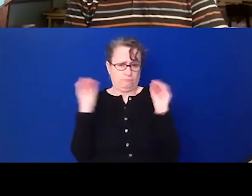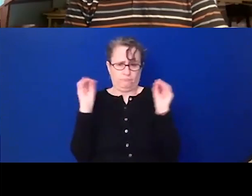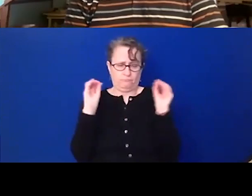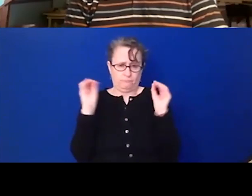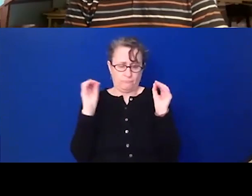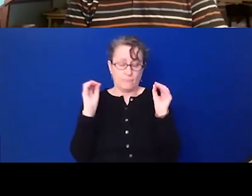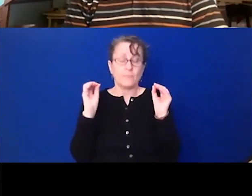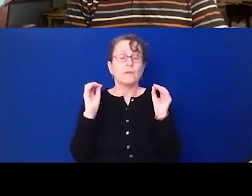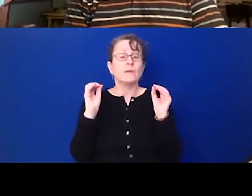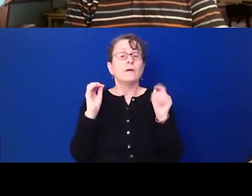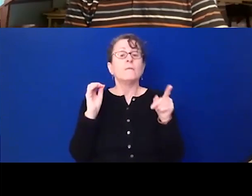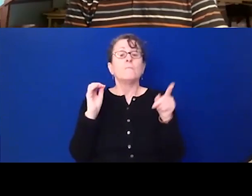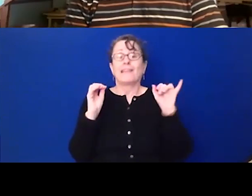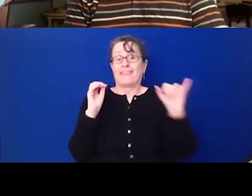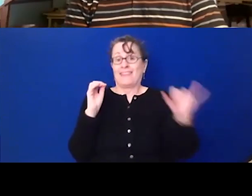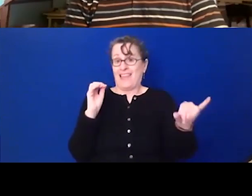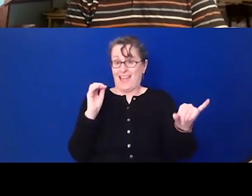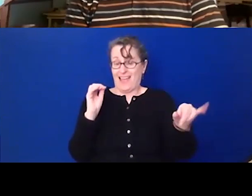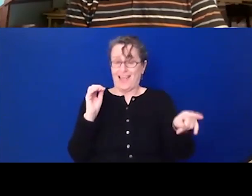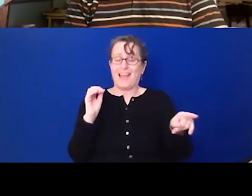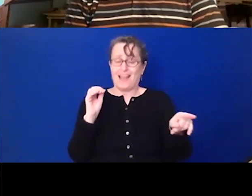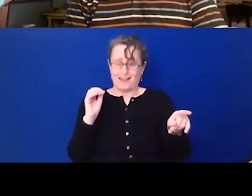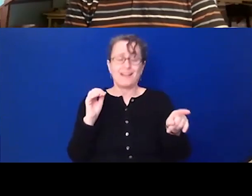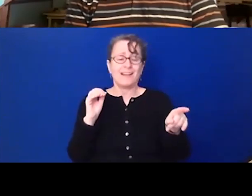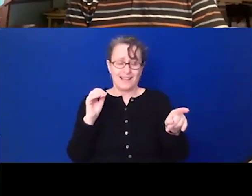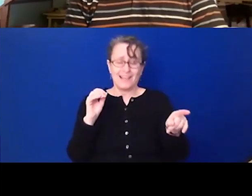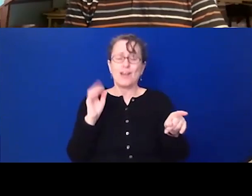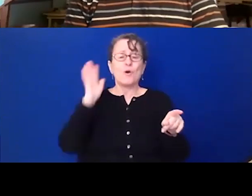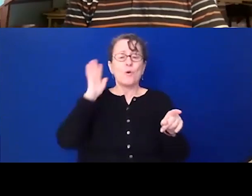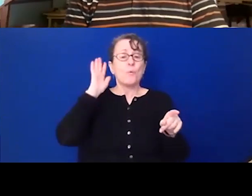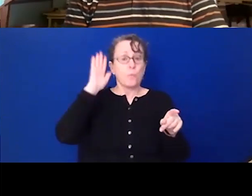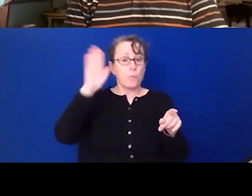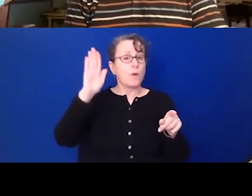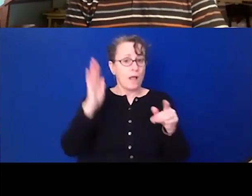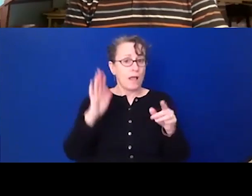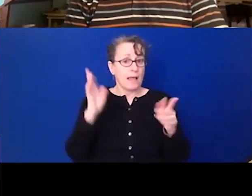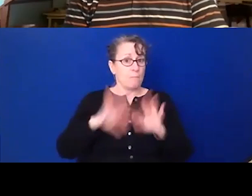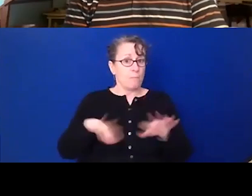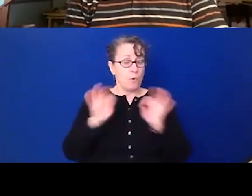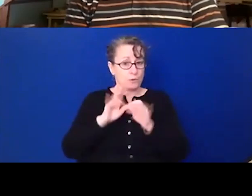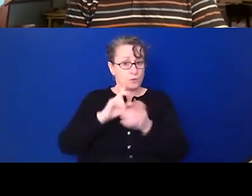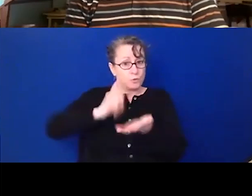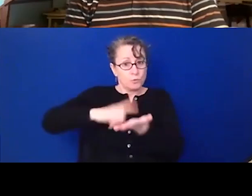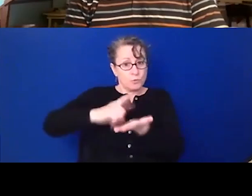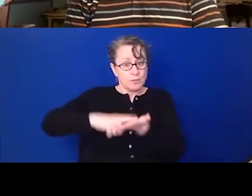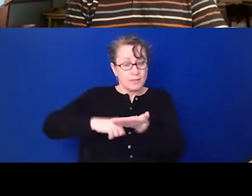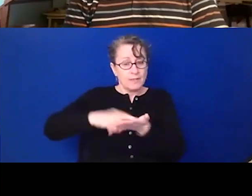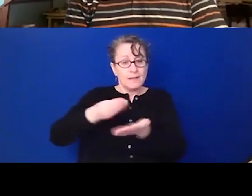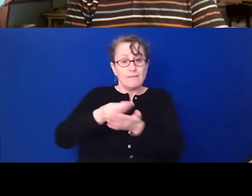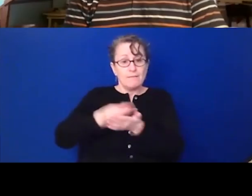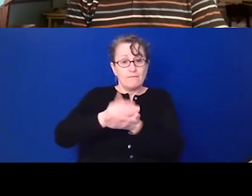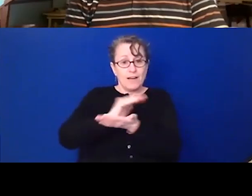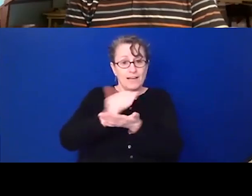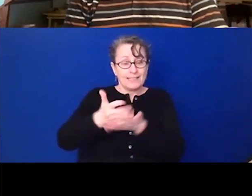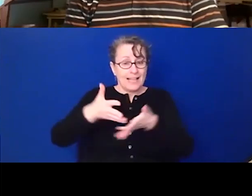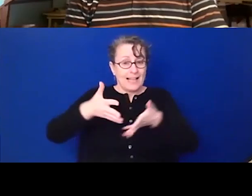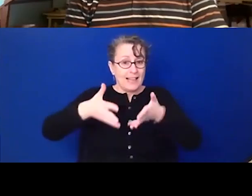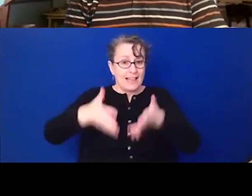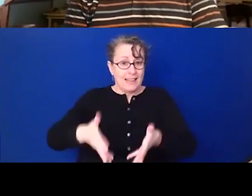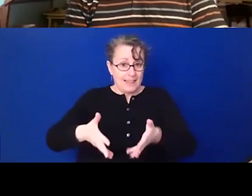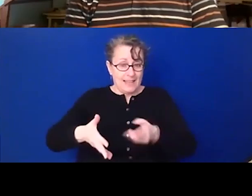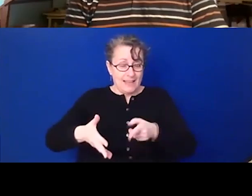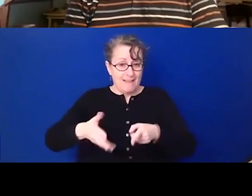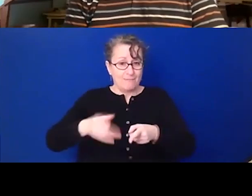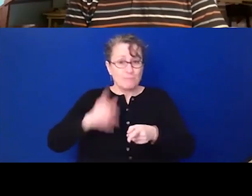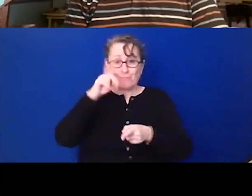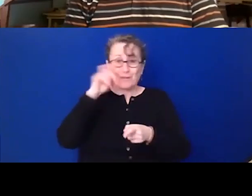fund balance decision and the amount of ARPA funding that is committed to propping back up the fund balance for the operating losses in this fund